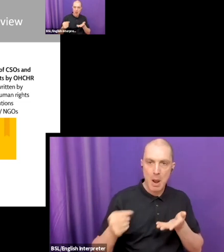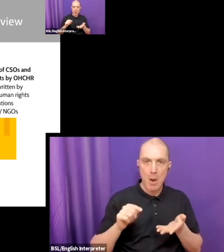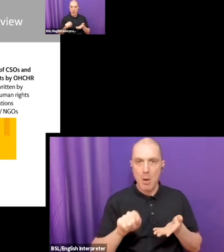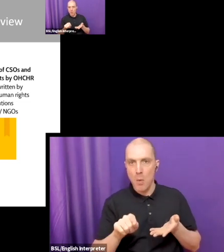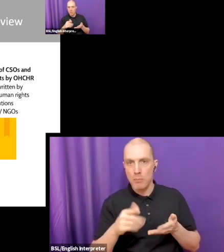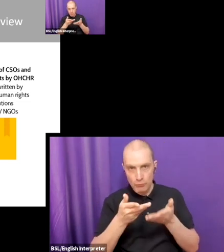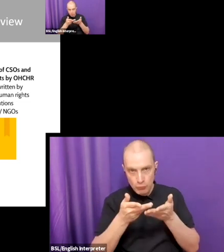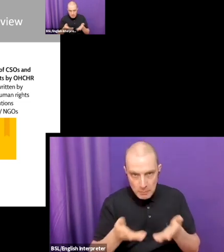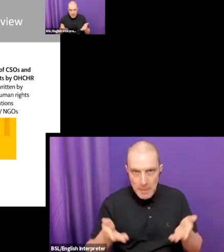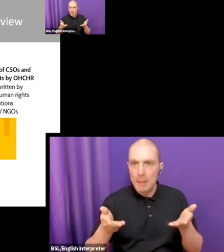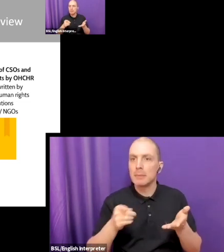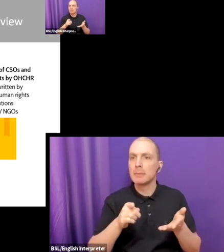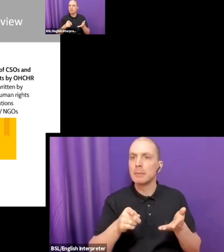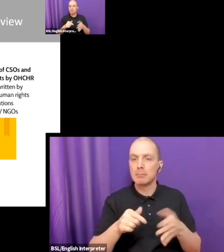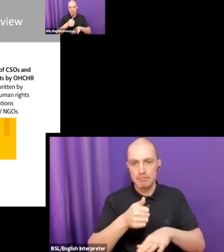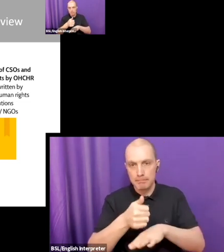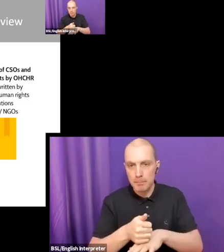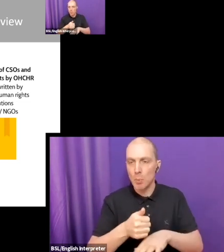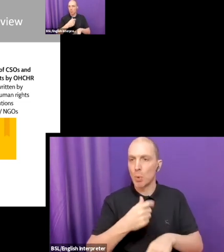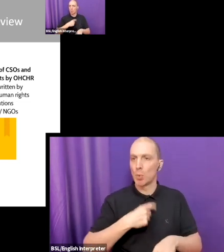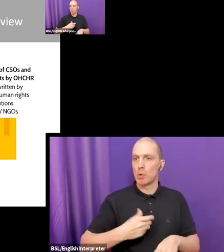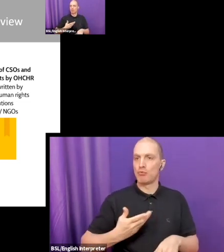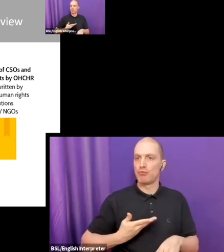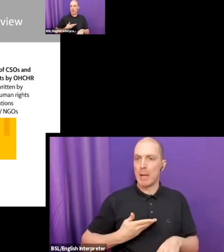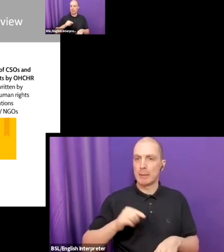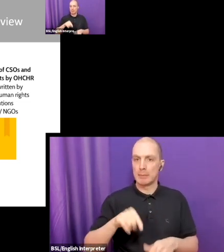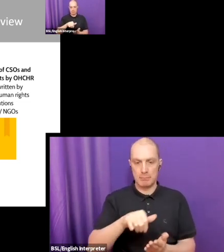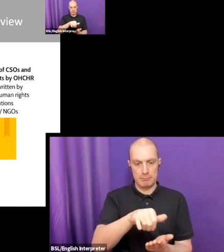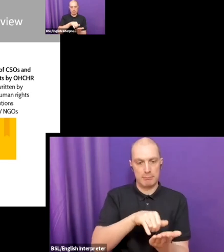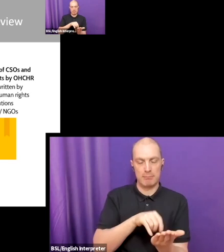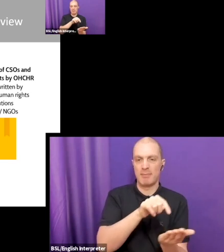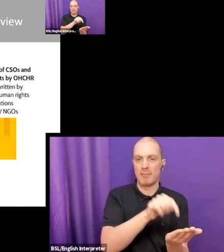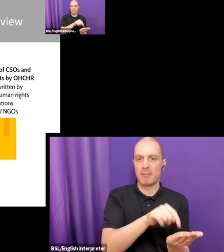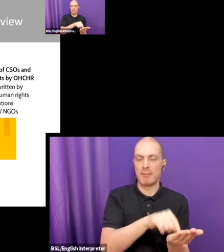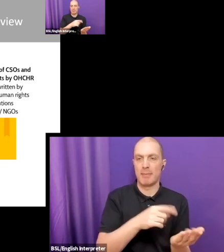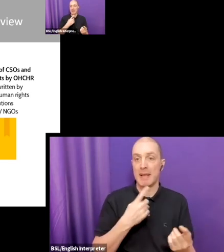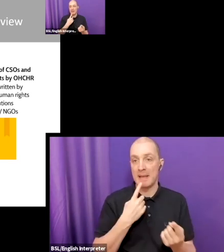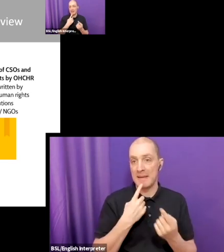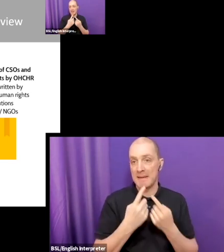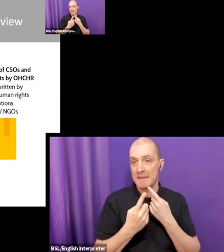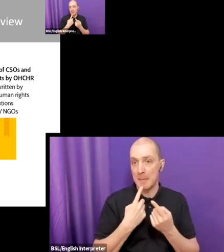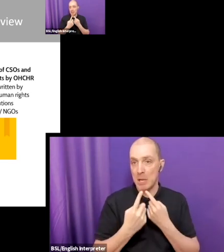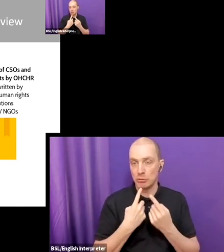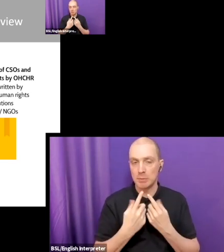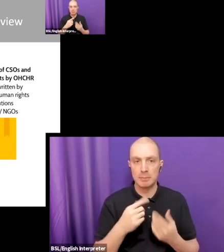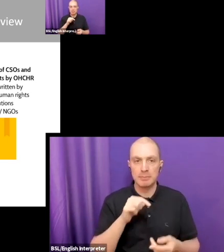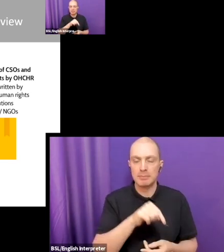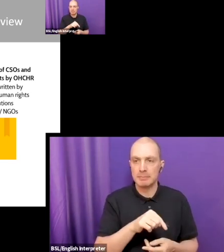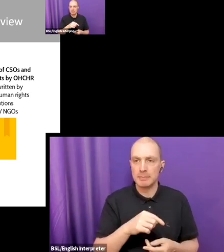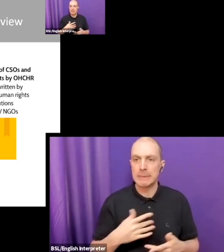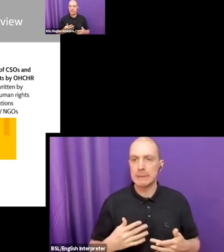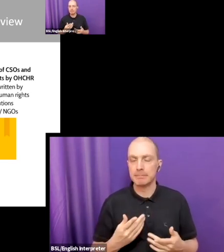rights. But this information, as you might assume, could be